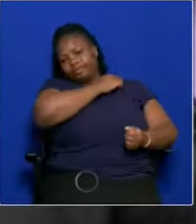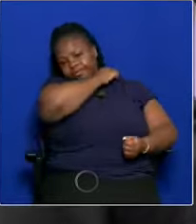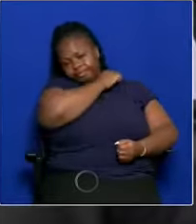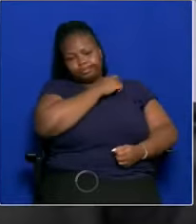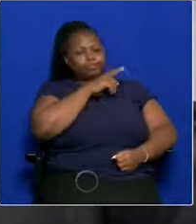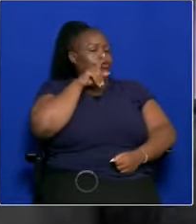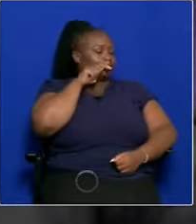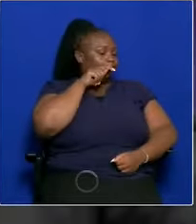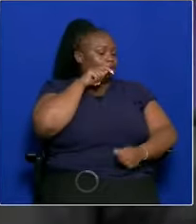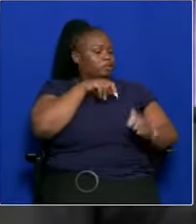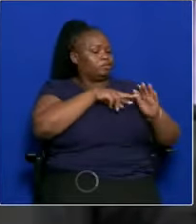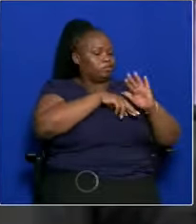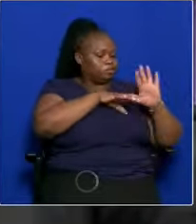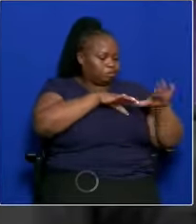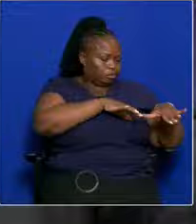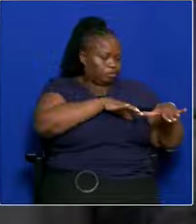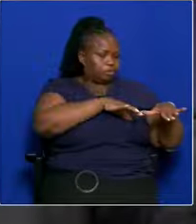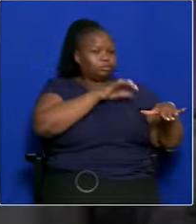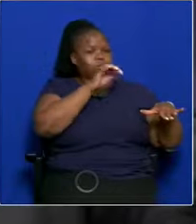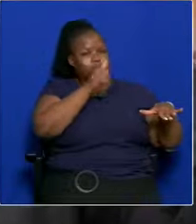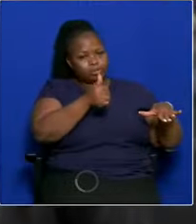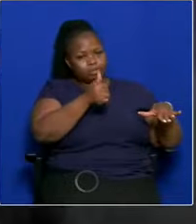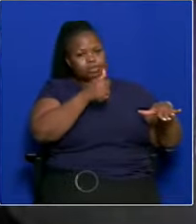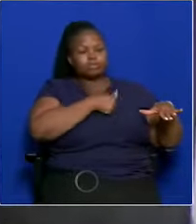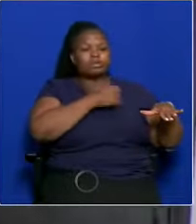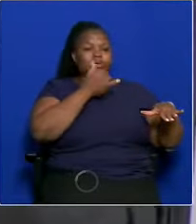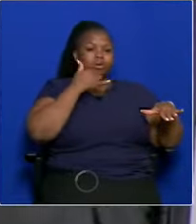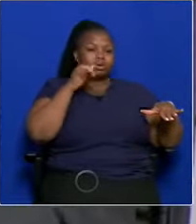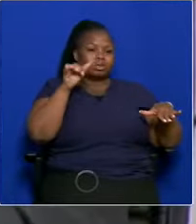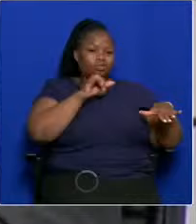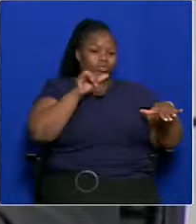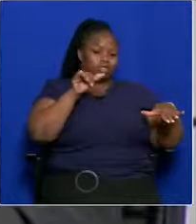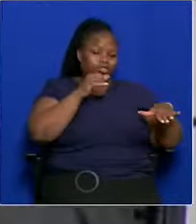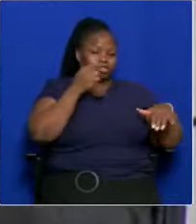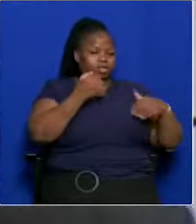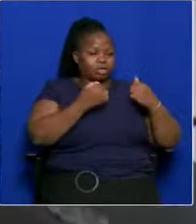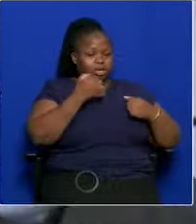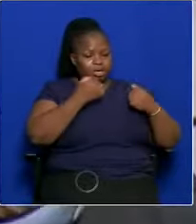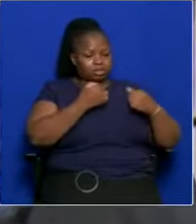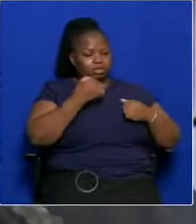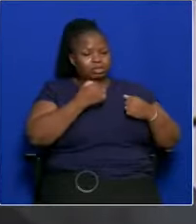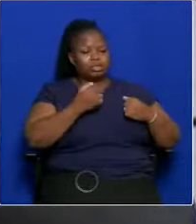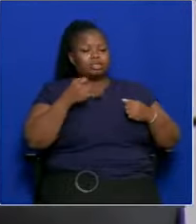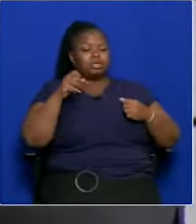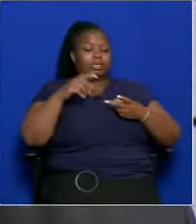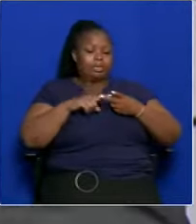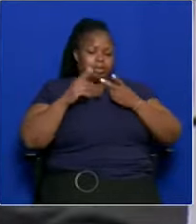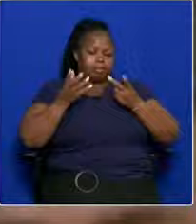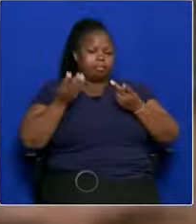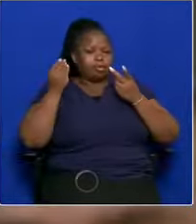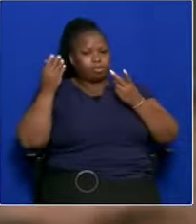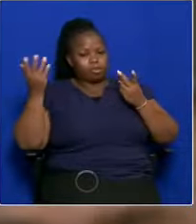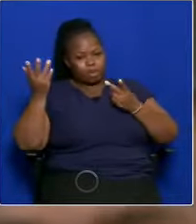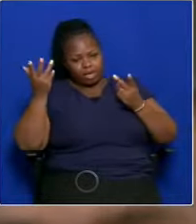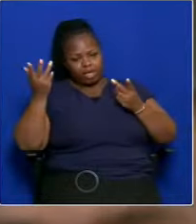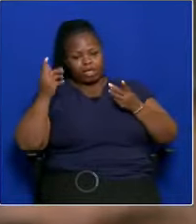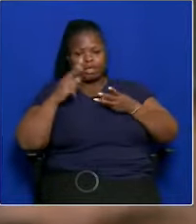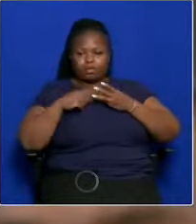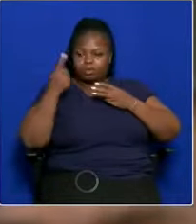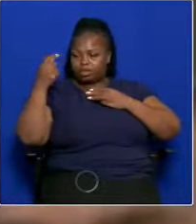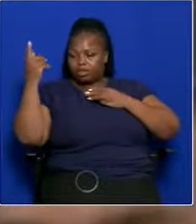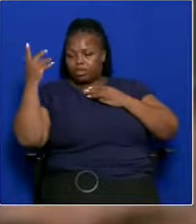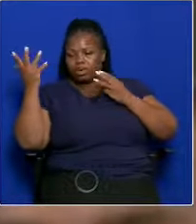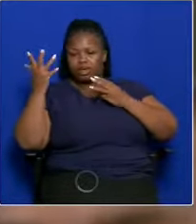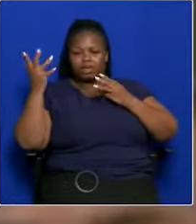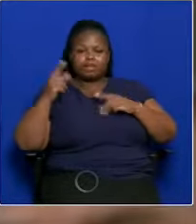then which type of vehicles are stolen and where are they going and so forth, so that for me, as an